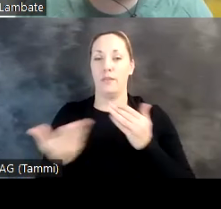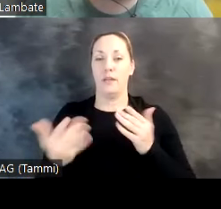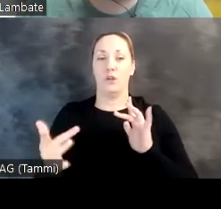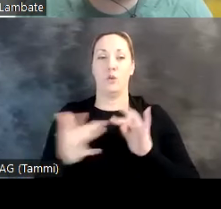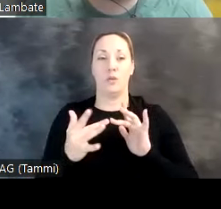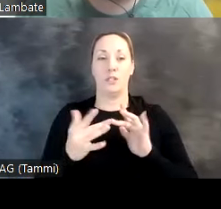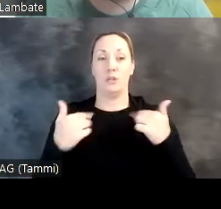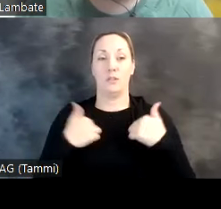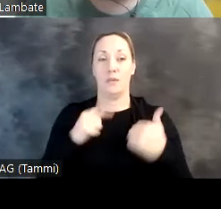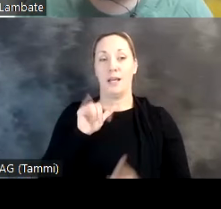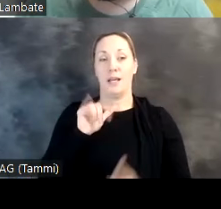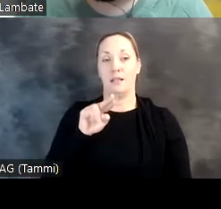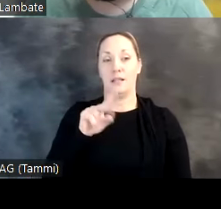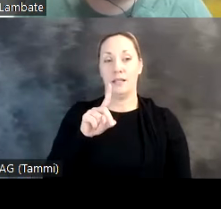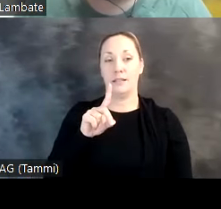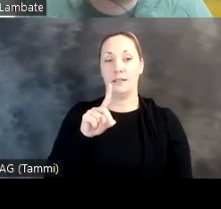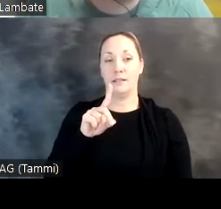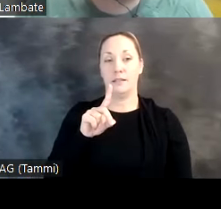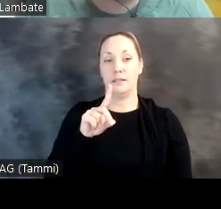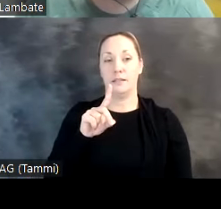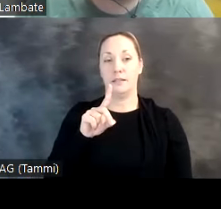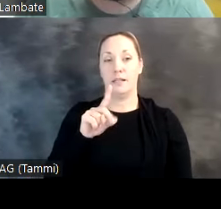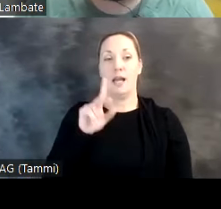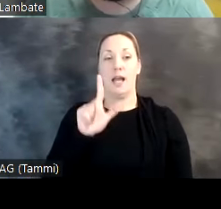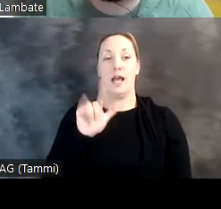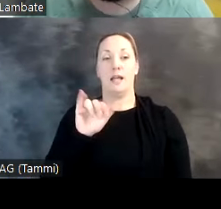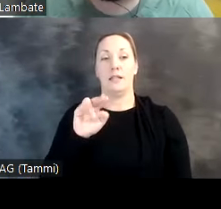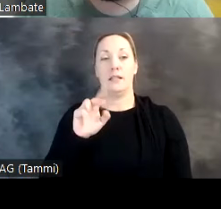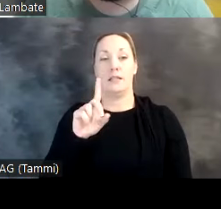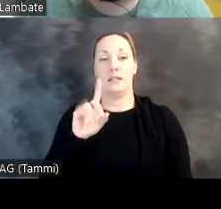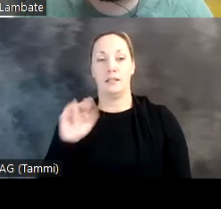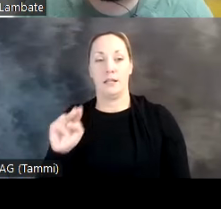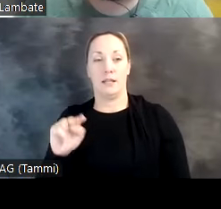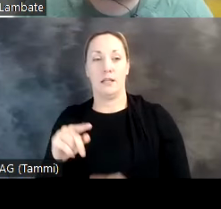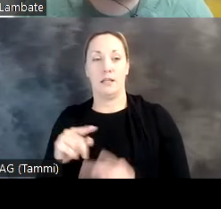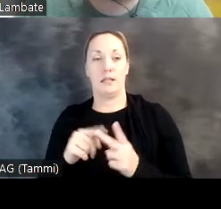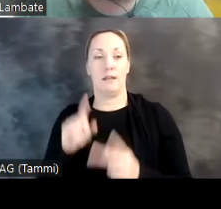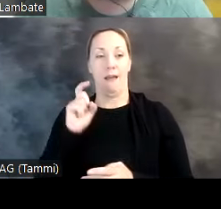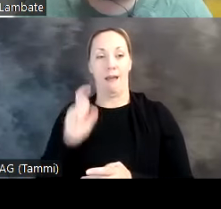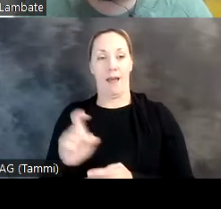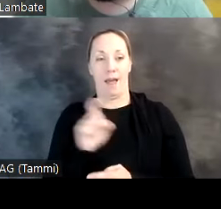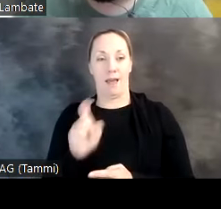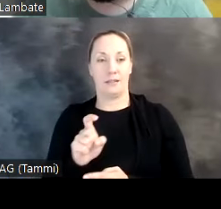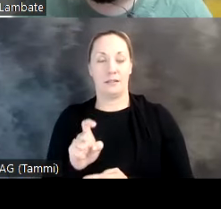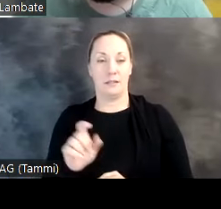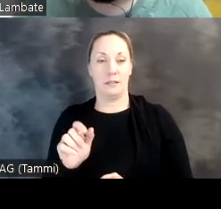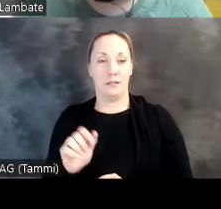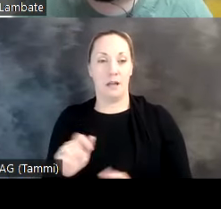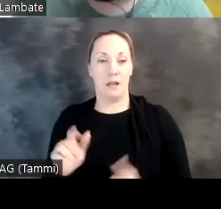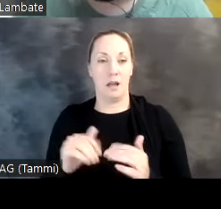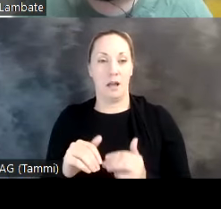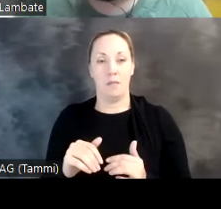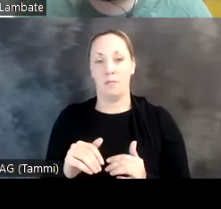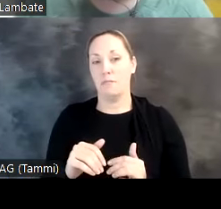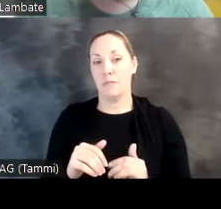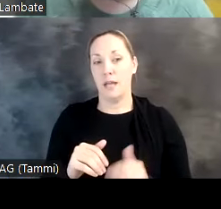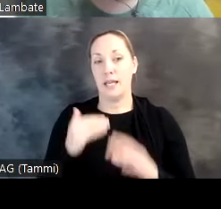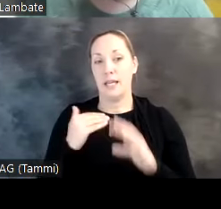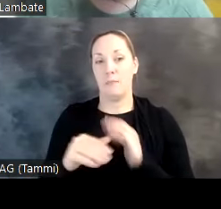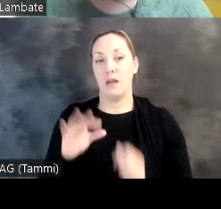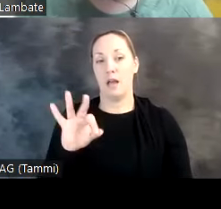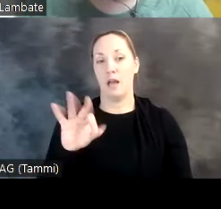on LinkedIn, X, or email me on my official email address, which is fahad@barrierbreak.com. If